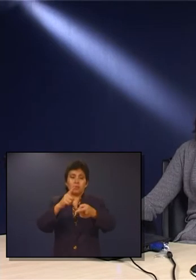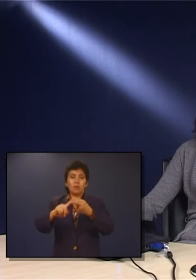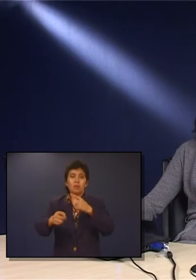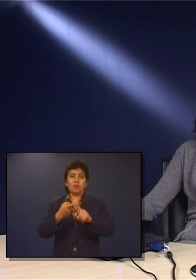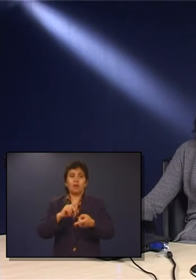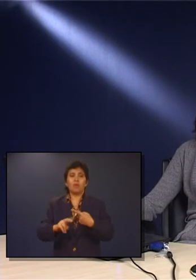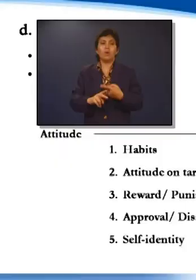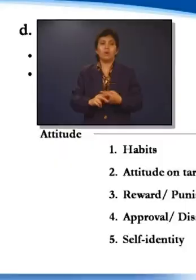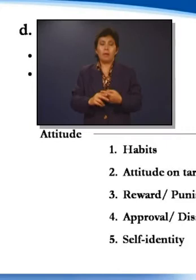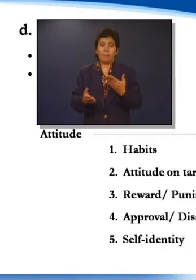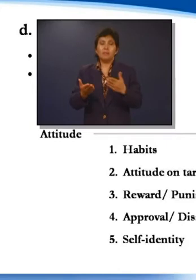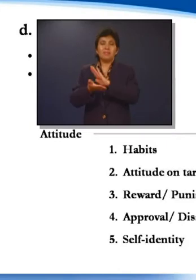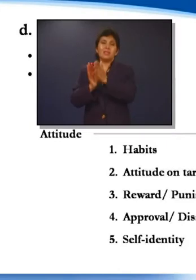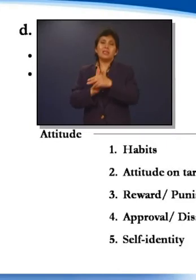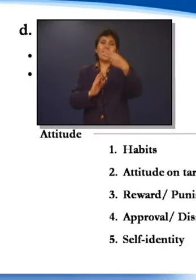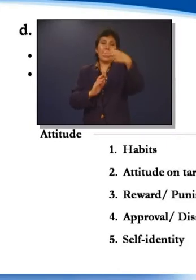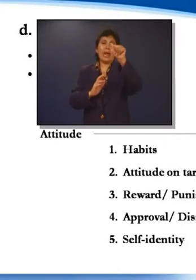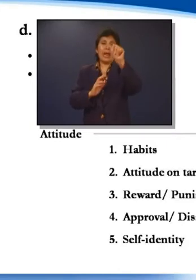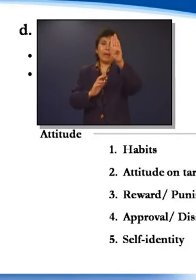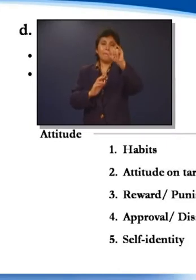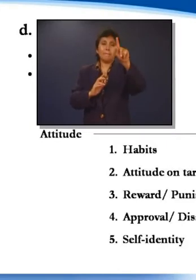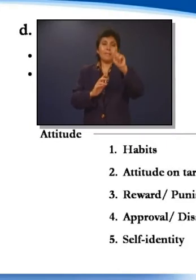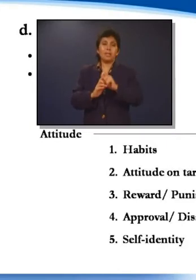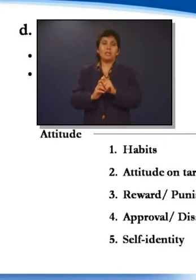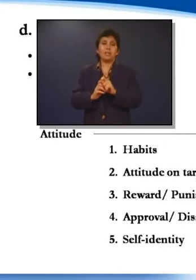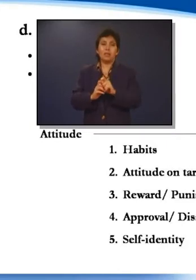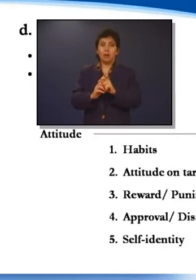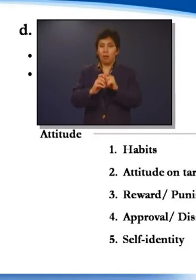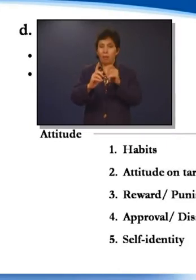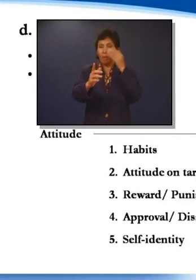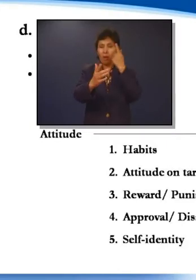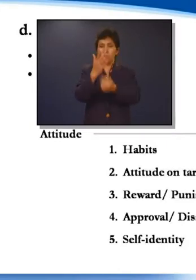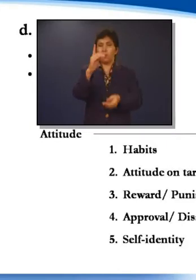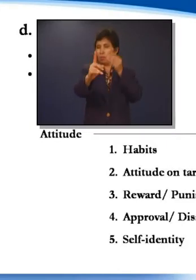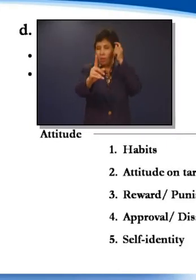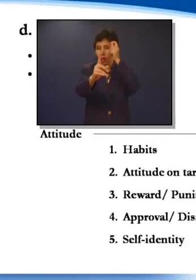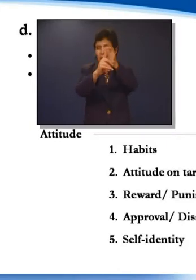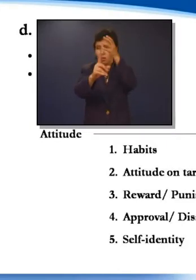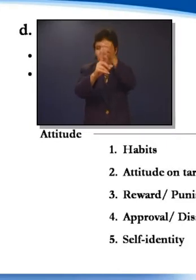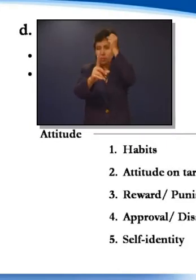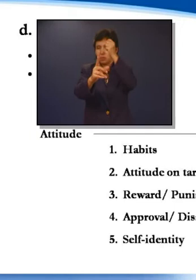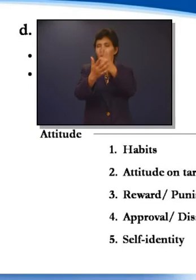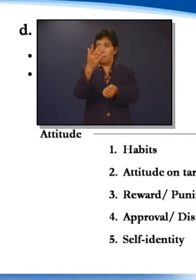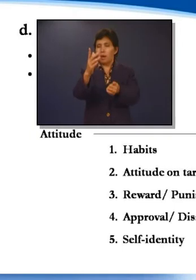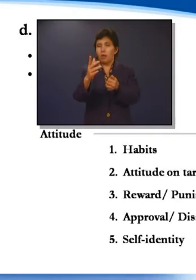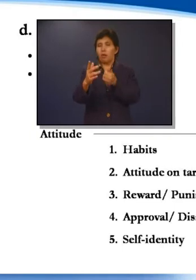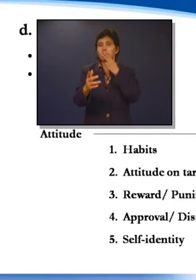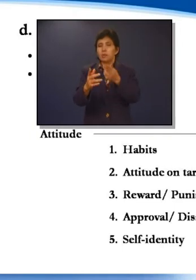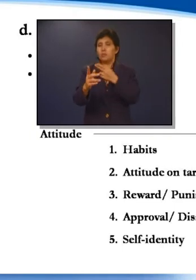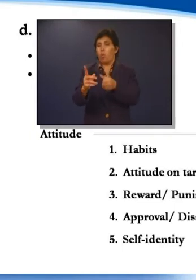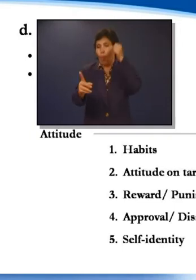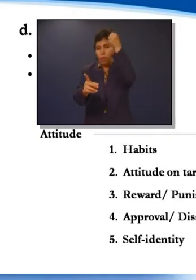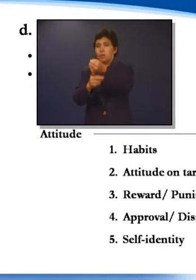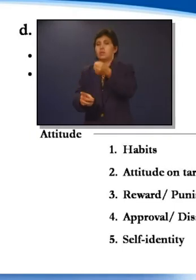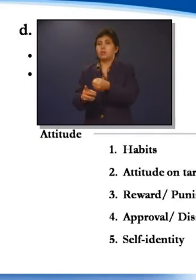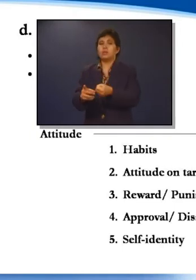The first one might be your habit or your attitudes on the target. Target meaning, is it smoking or hitting a snatch theft?